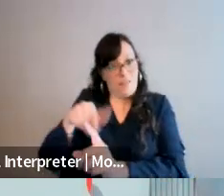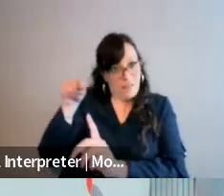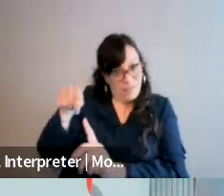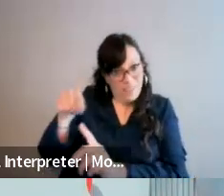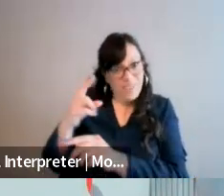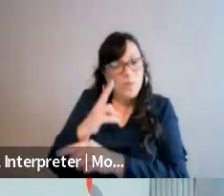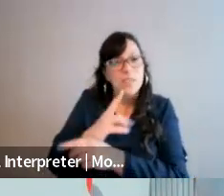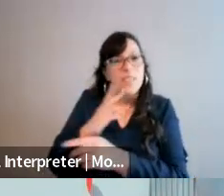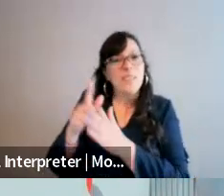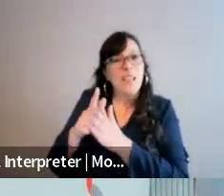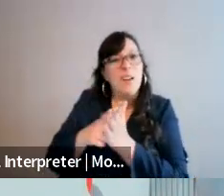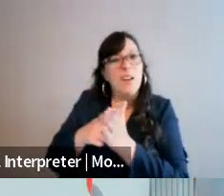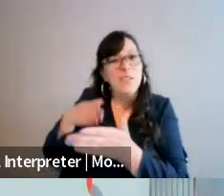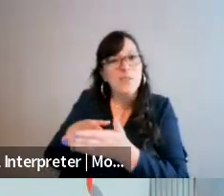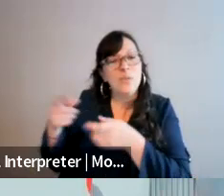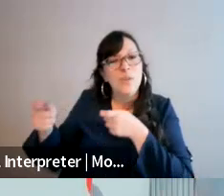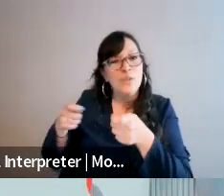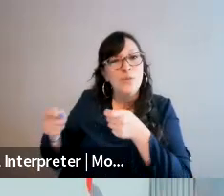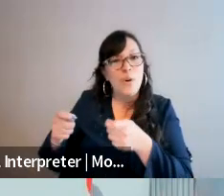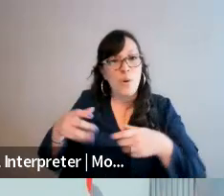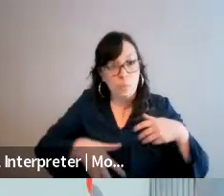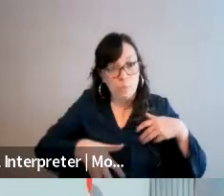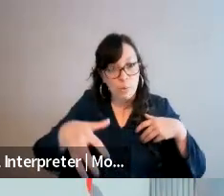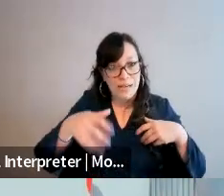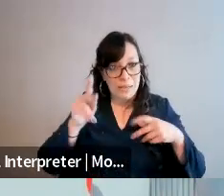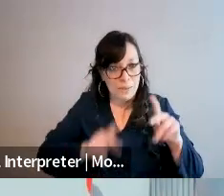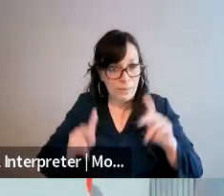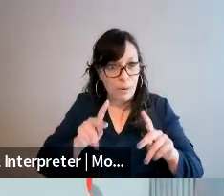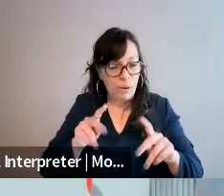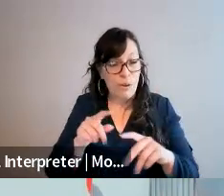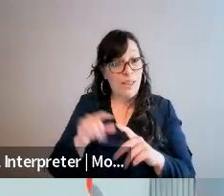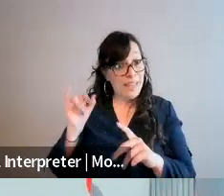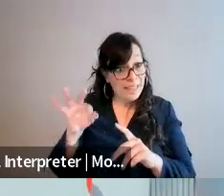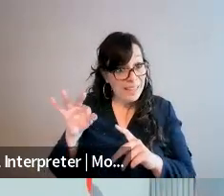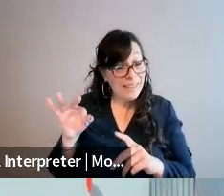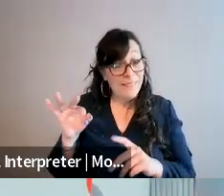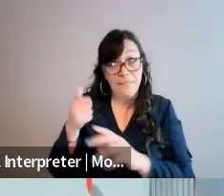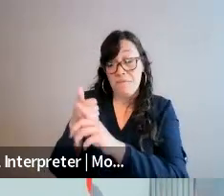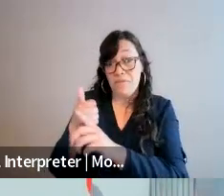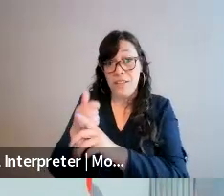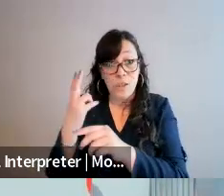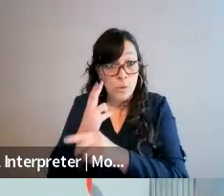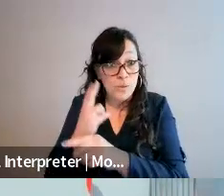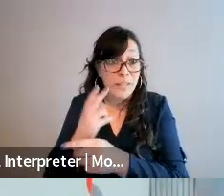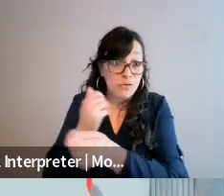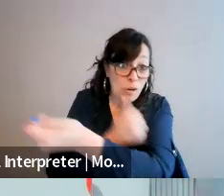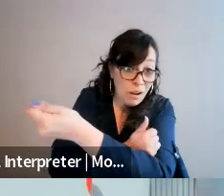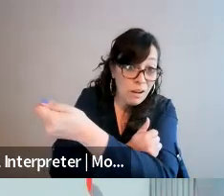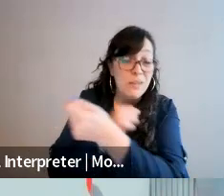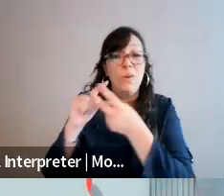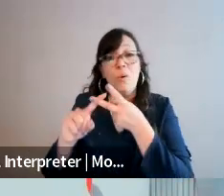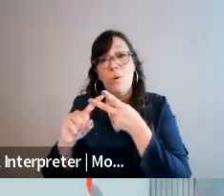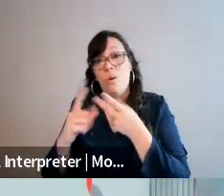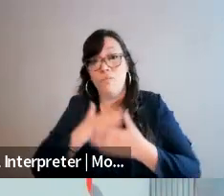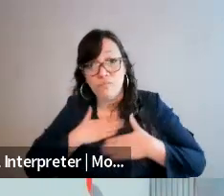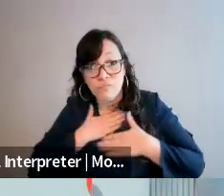kinds of laws again to control pregnant people, particularly if they were in any way utilizing drugs,